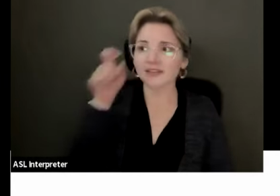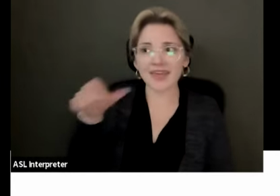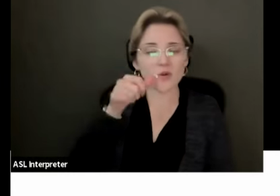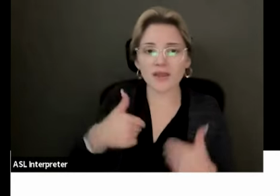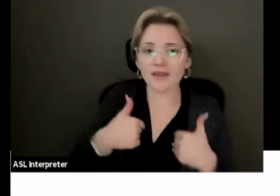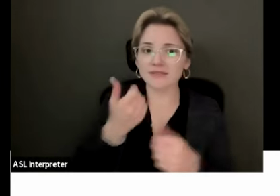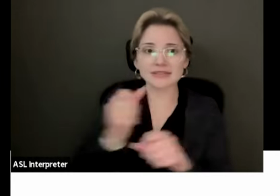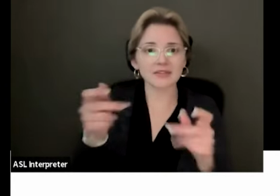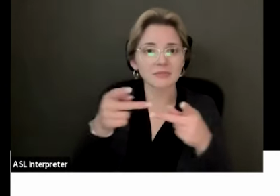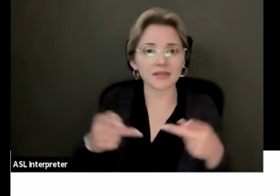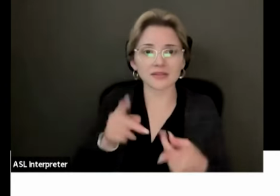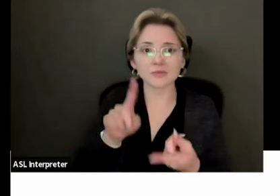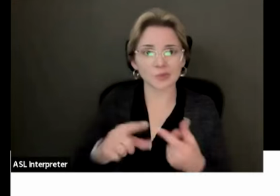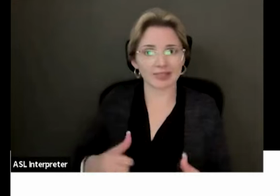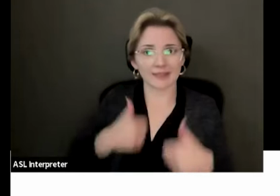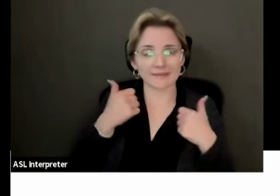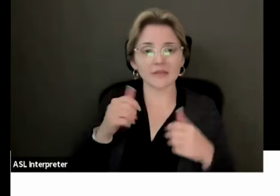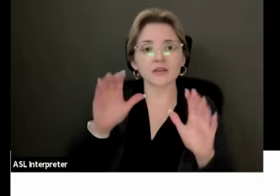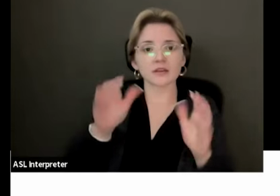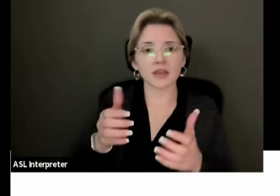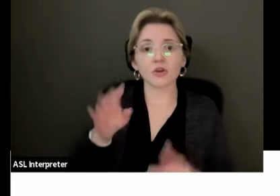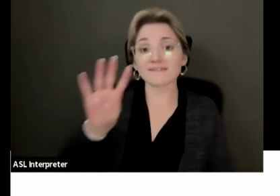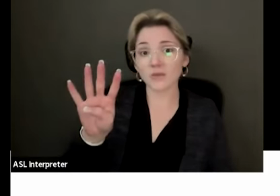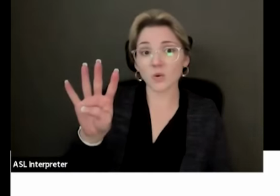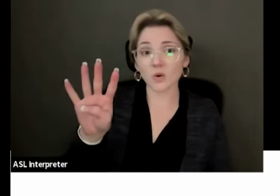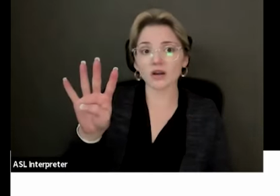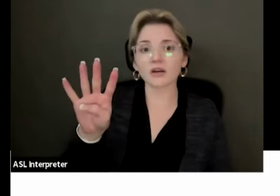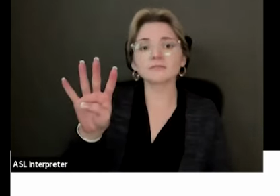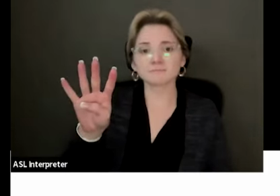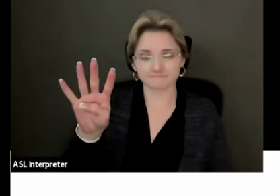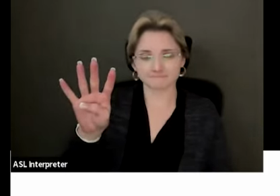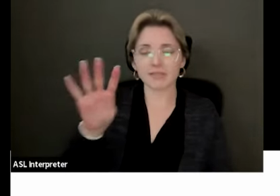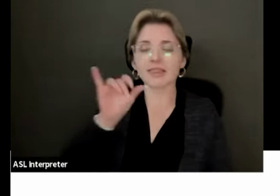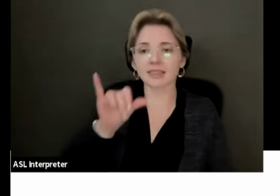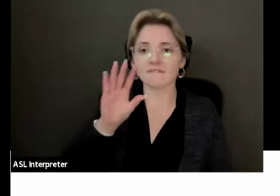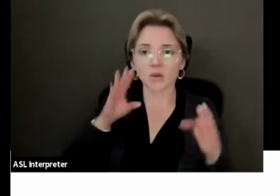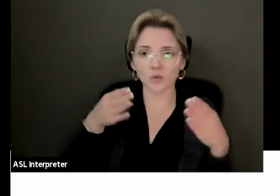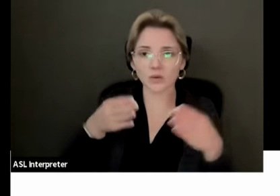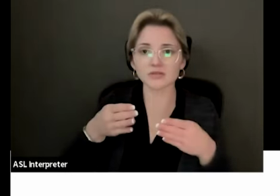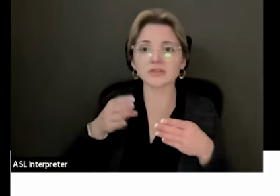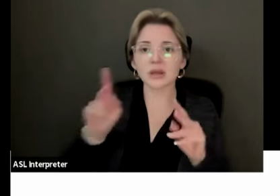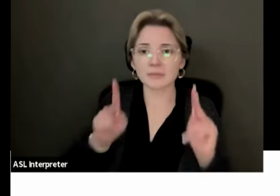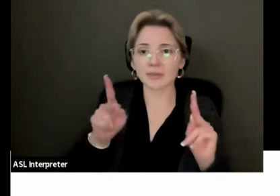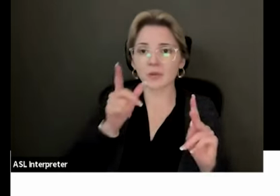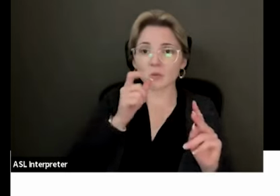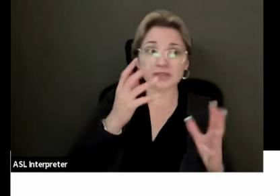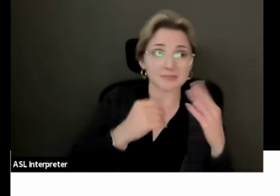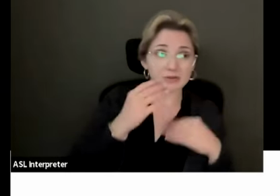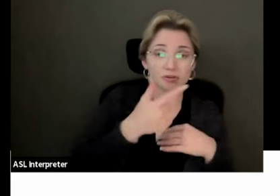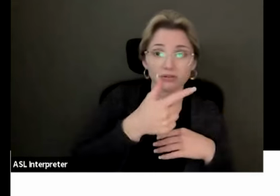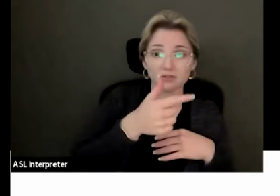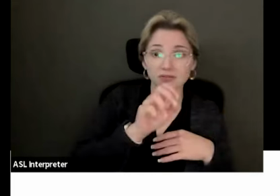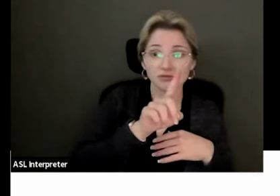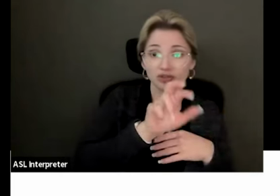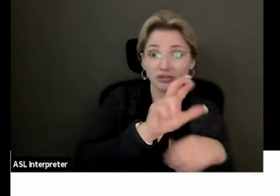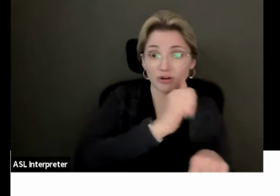live. And so category 4 captures that intersection between gender-based violence and housing instability that allows them to